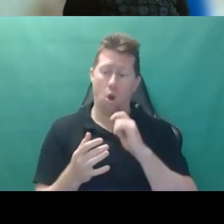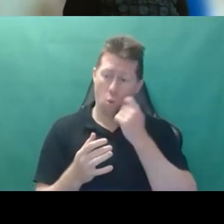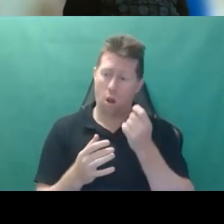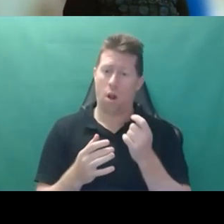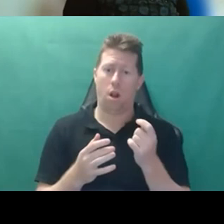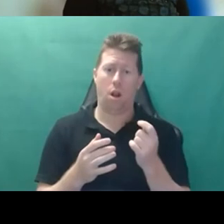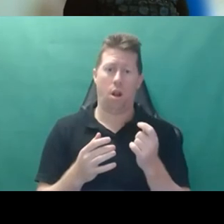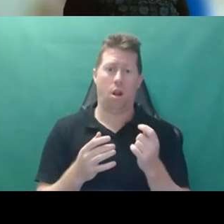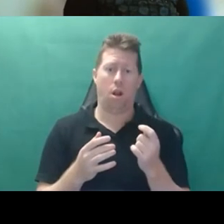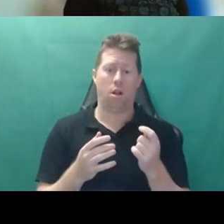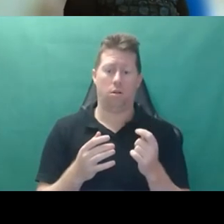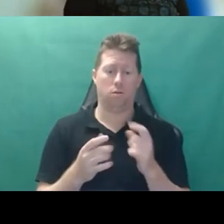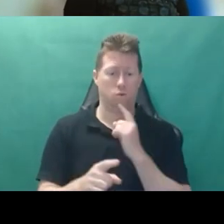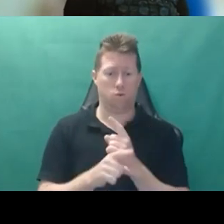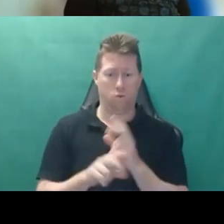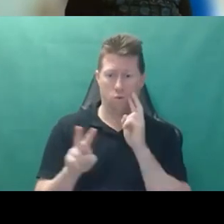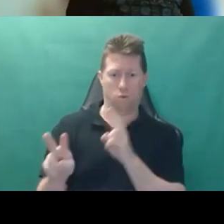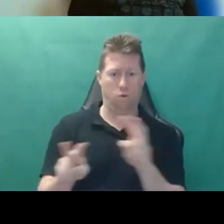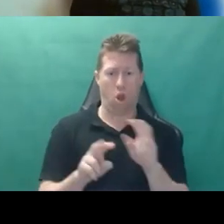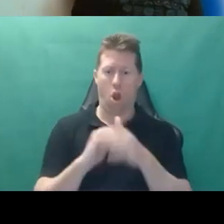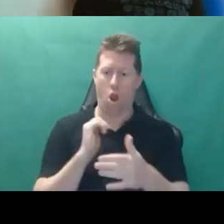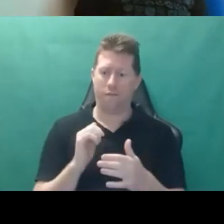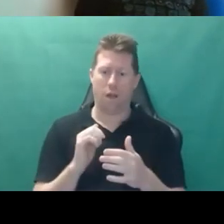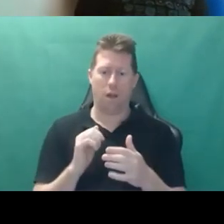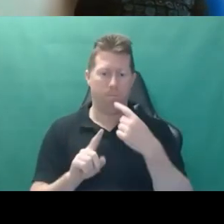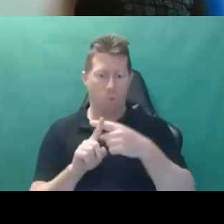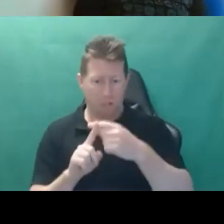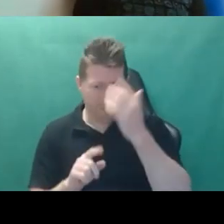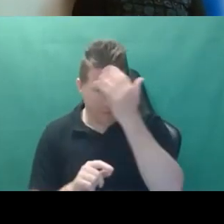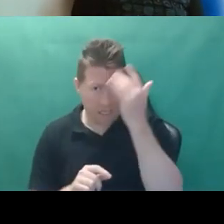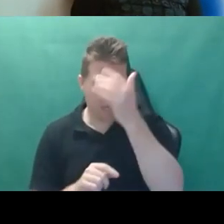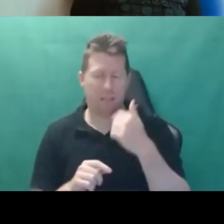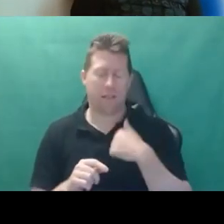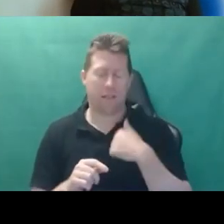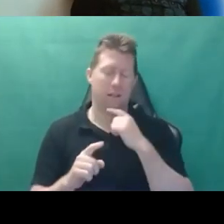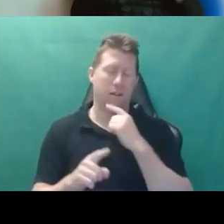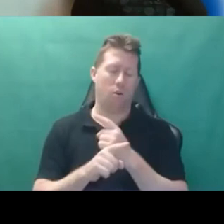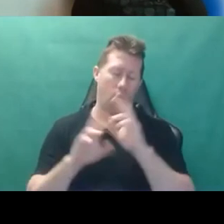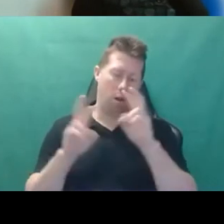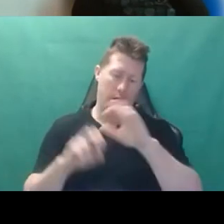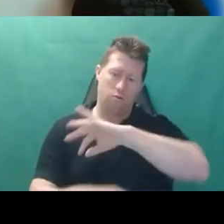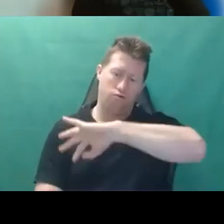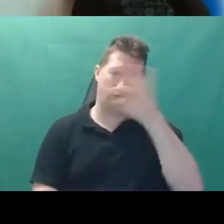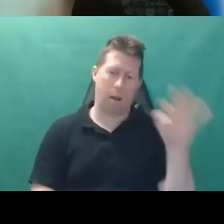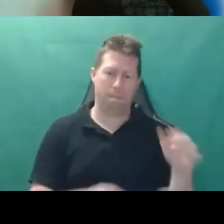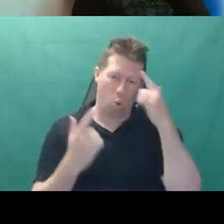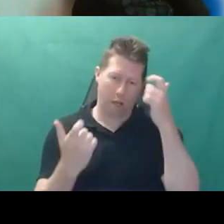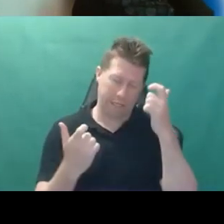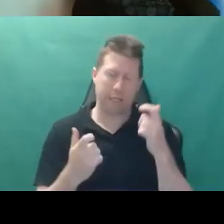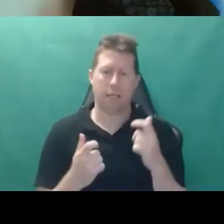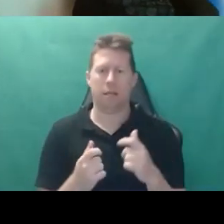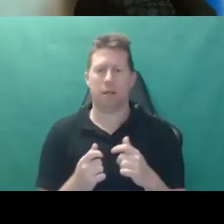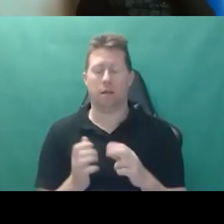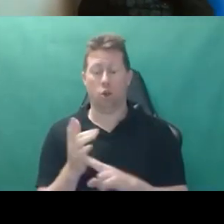preoccupation with positive thinking. Um, I call it the rainbows and sunshine view of, uh, of